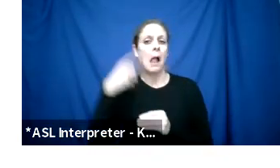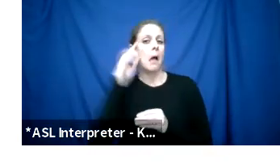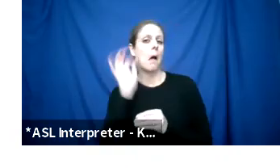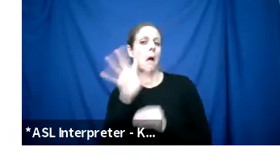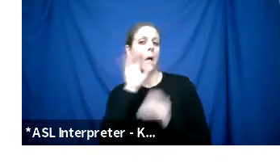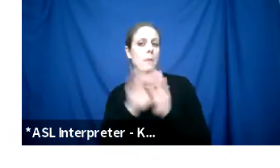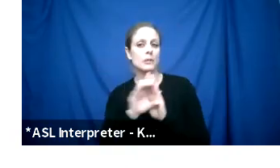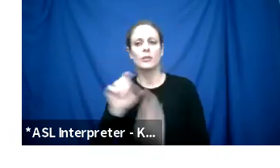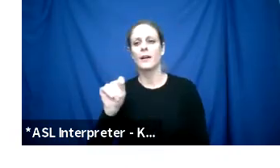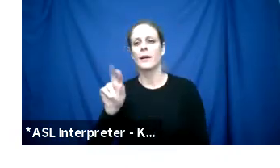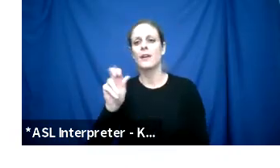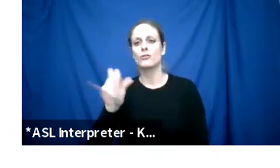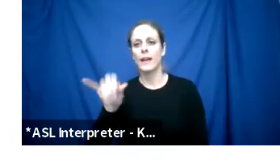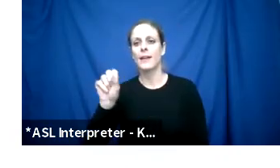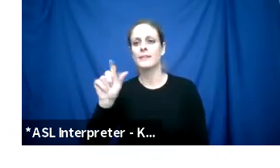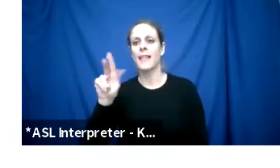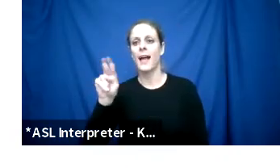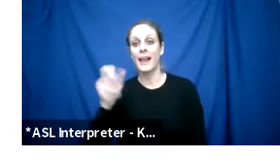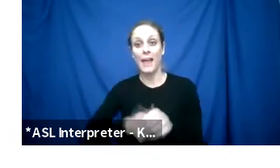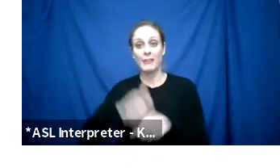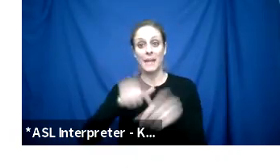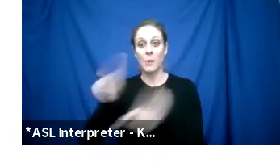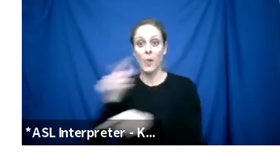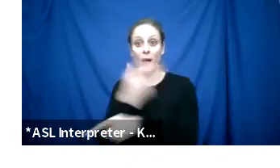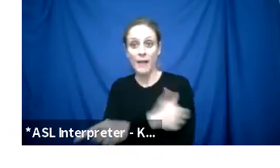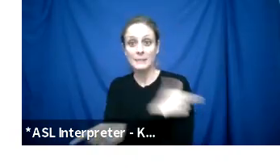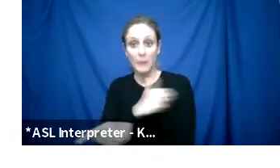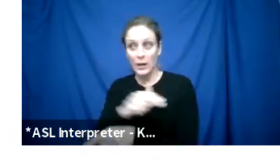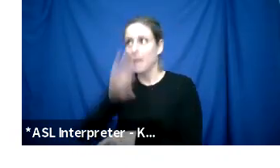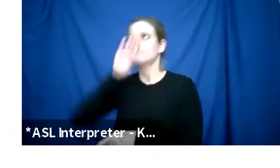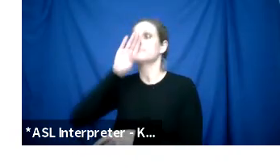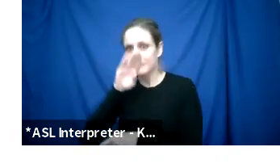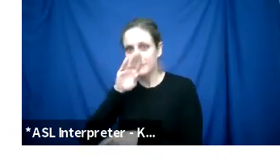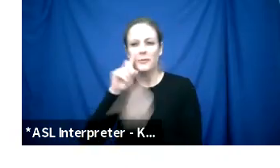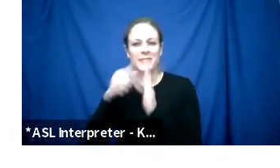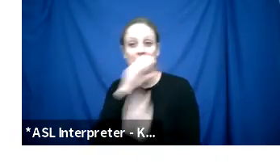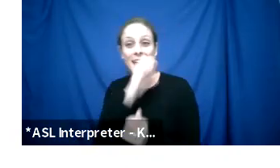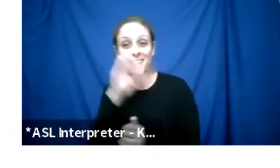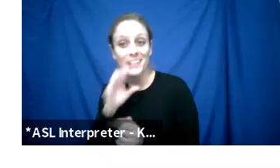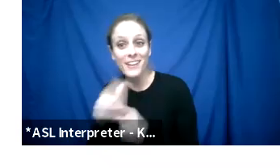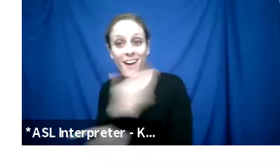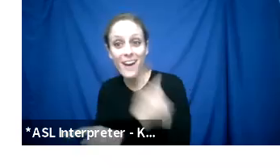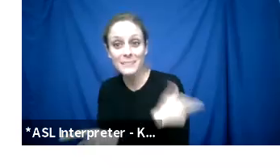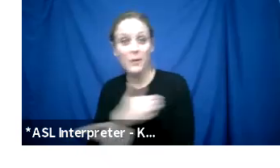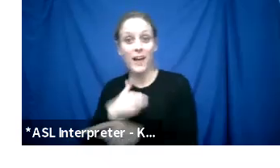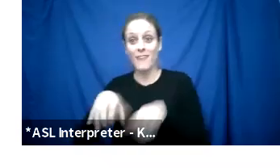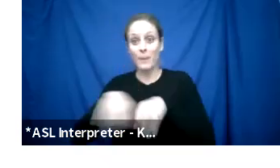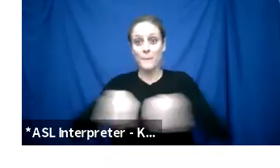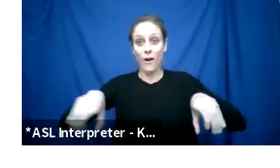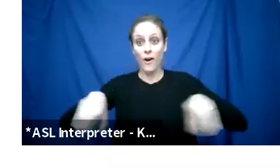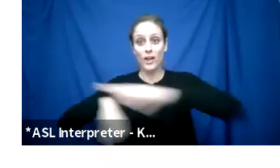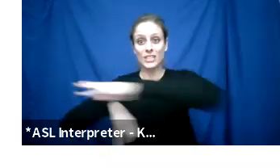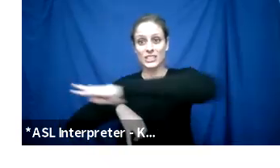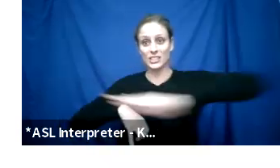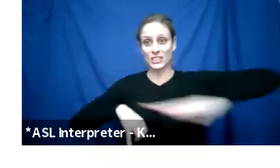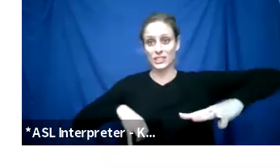slide issue because it seems like every time I'm at the hospital, I'm trying to get some food, right? I'm at the cafeteria or something, and they got a tray slide. And I was like, well, what's the requirements